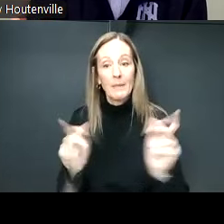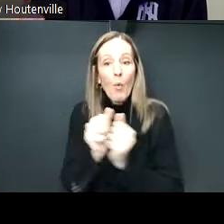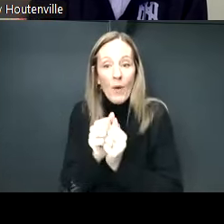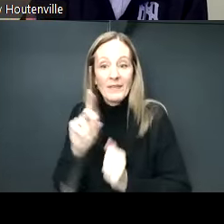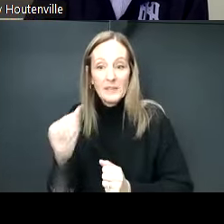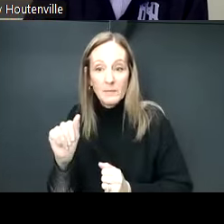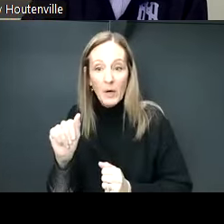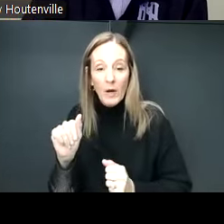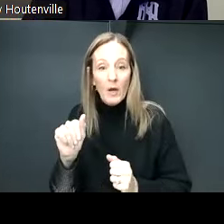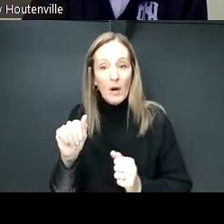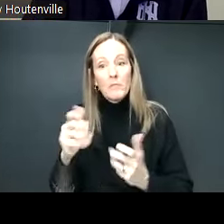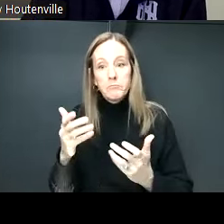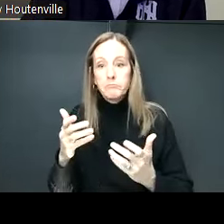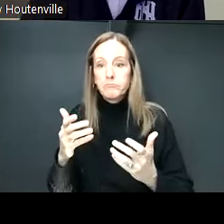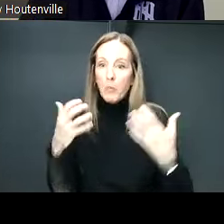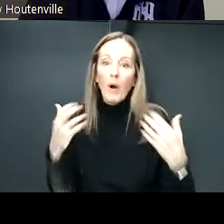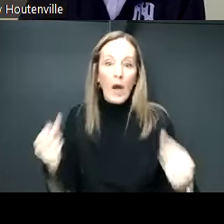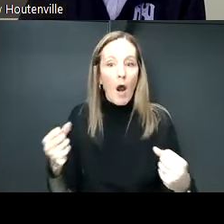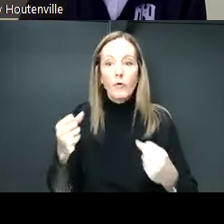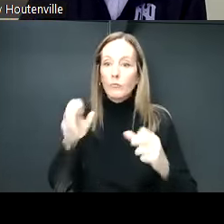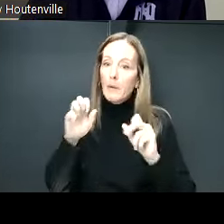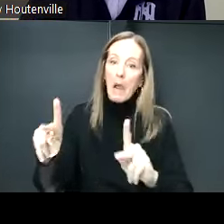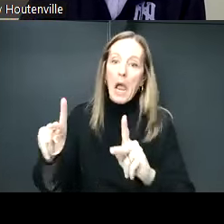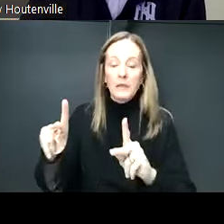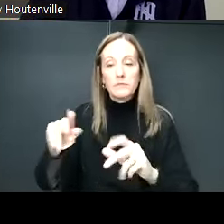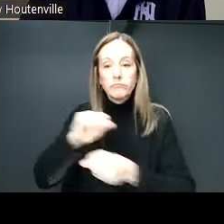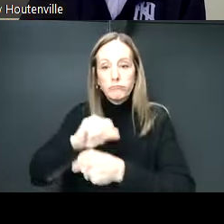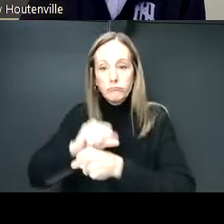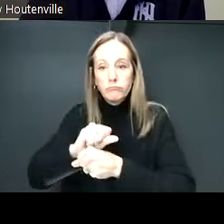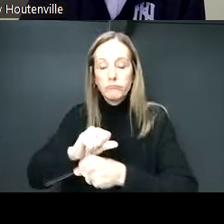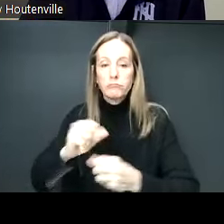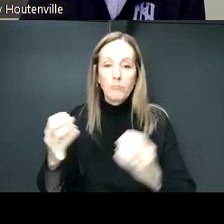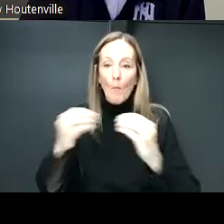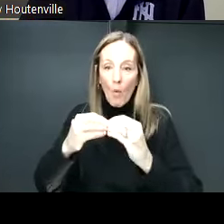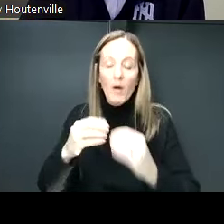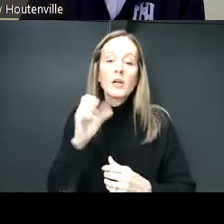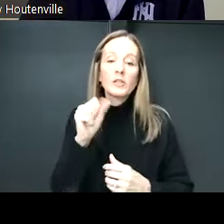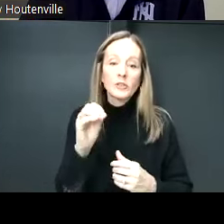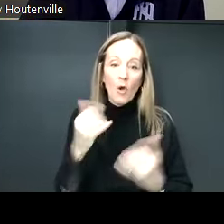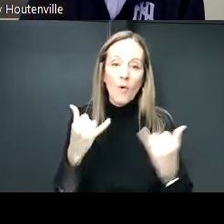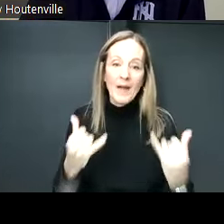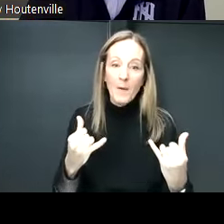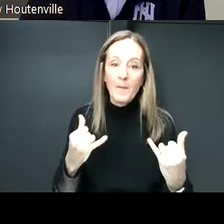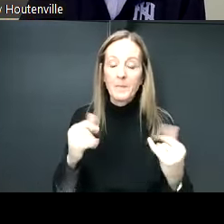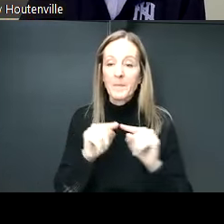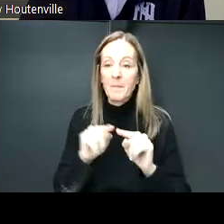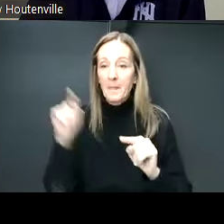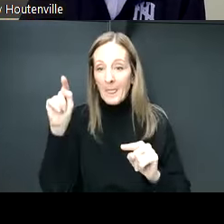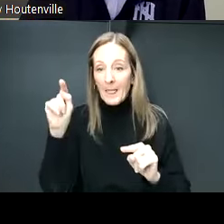sooner to recover back to the pre-pandemic level, and then overshot not just the pre-pandemic level, but also